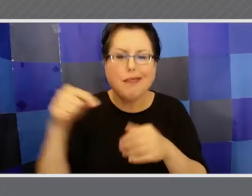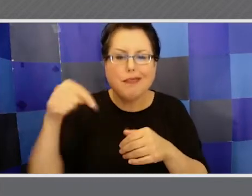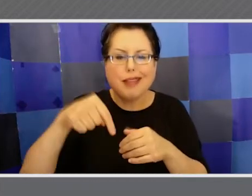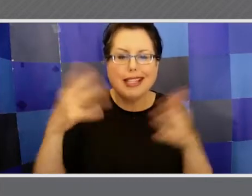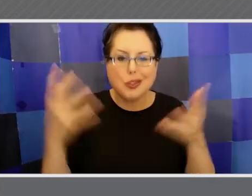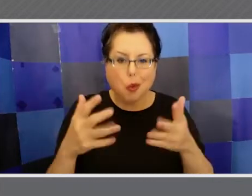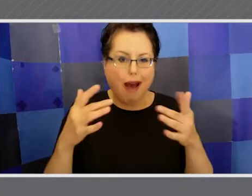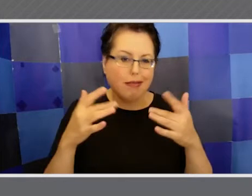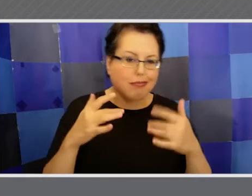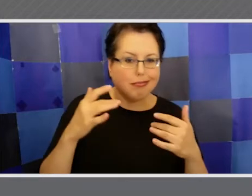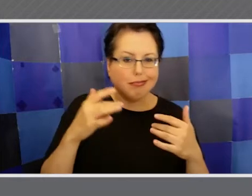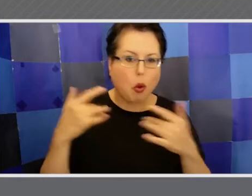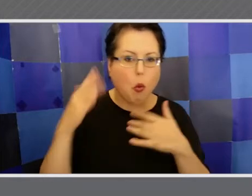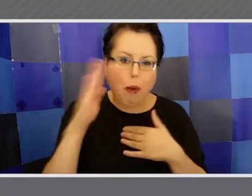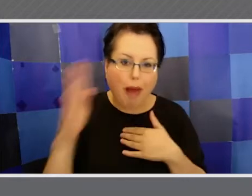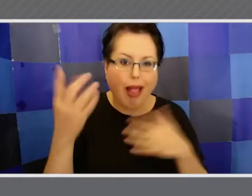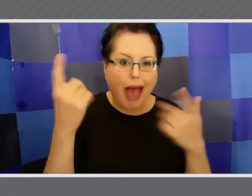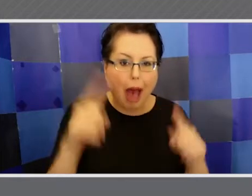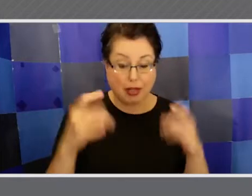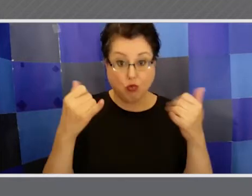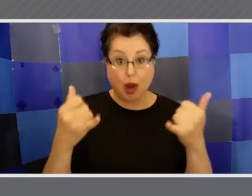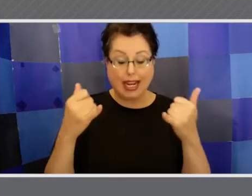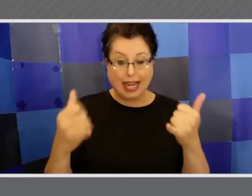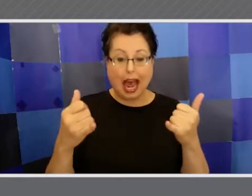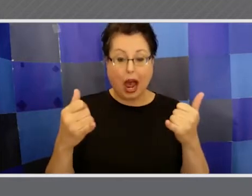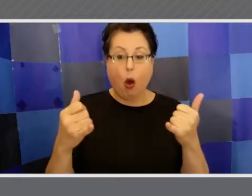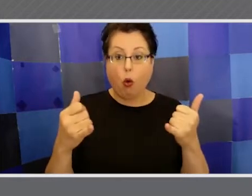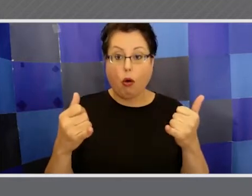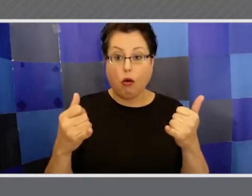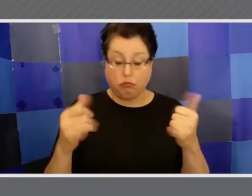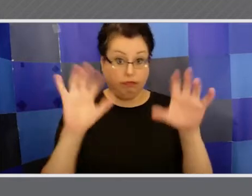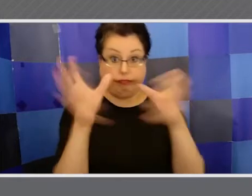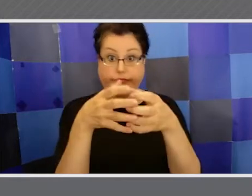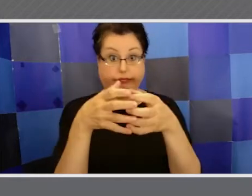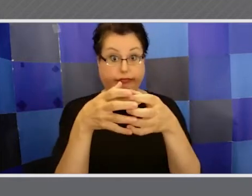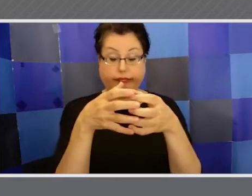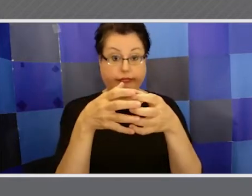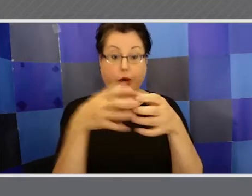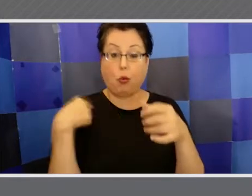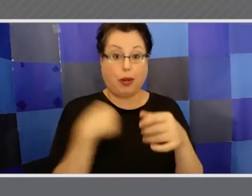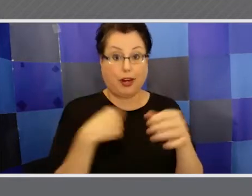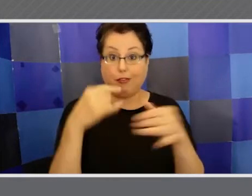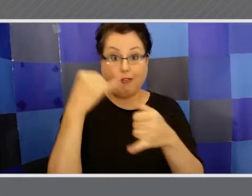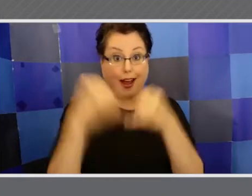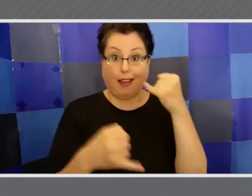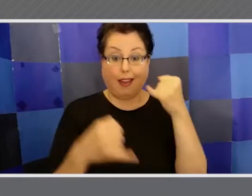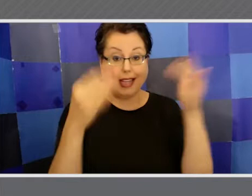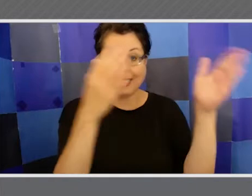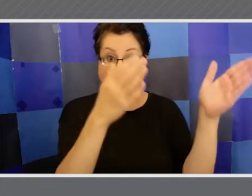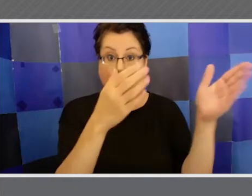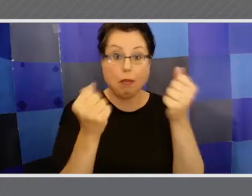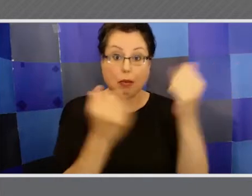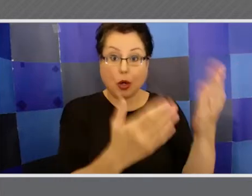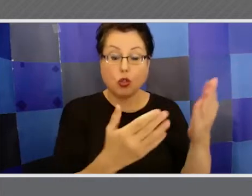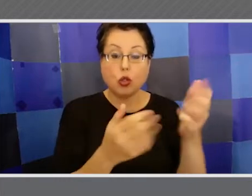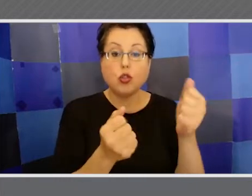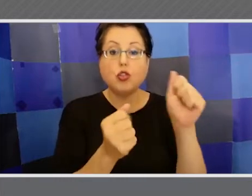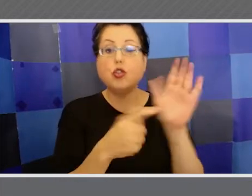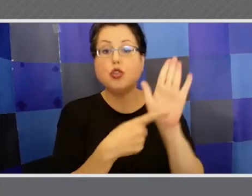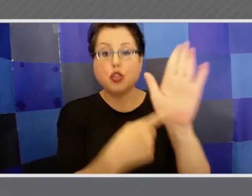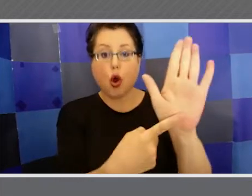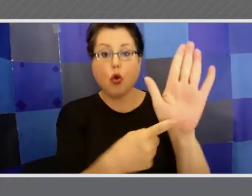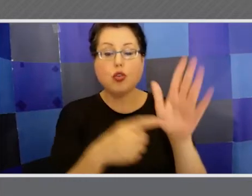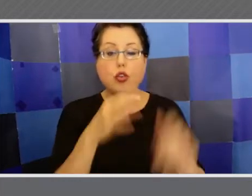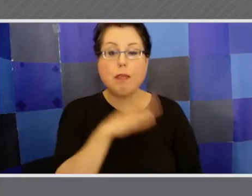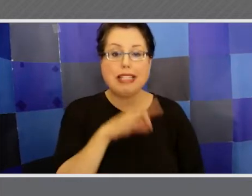So right now, the administration is finalizing a draft proposal to present to the Pittsburgh Recovery Task Force, which is